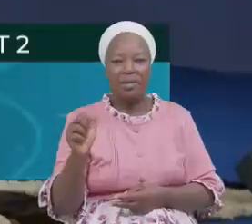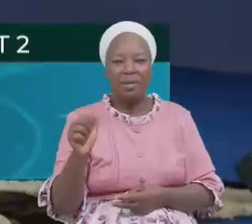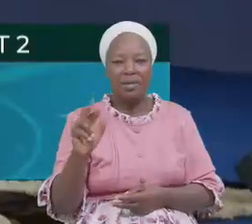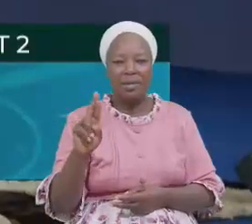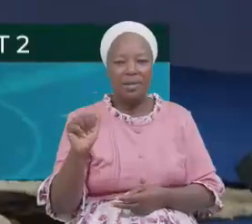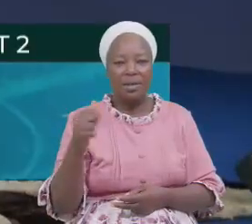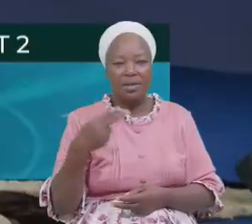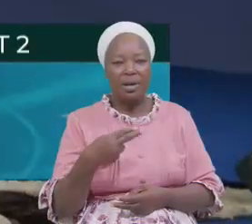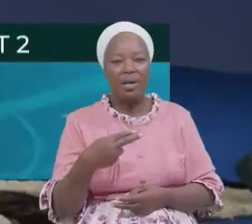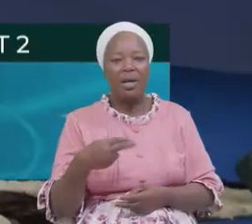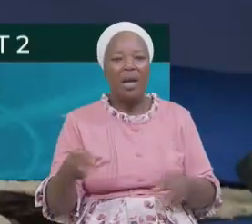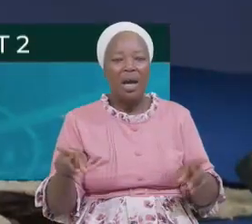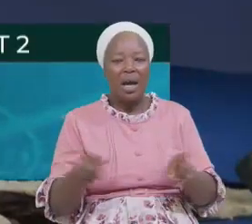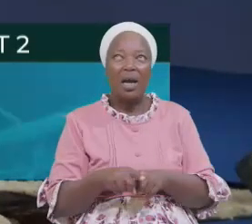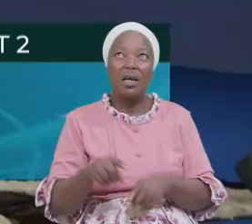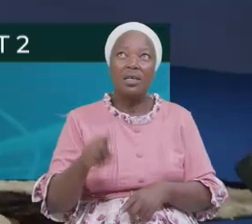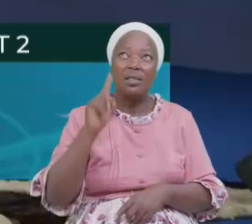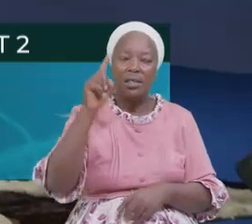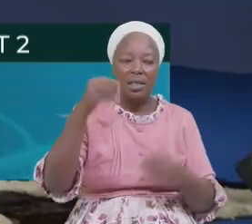said.